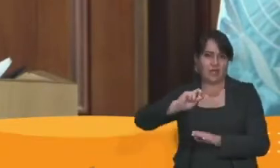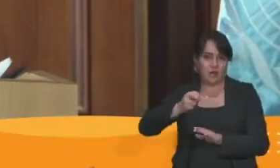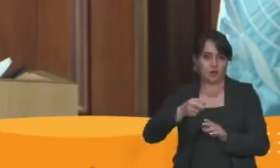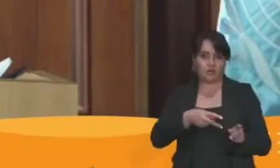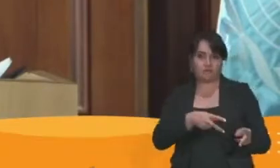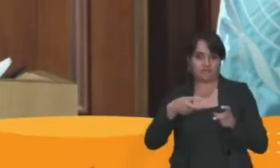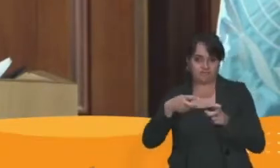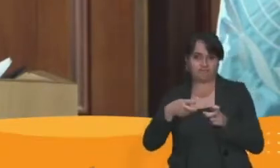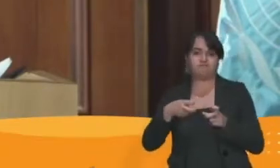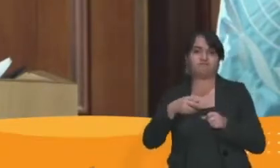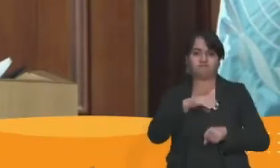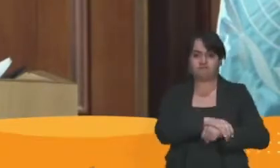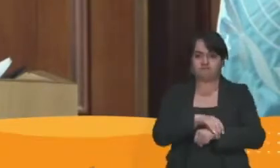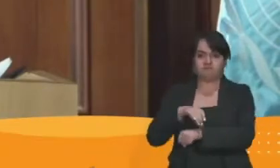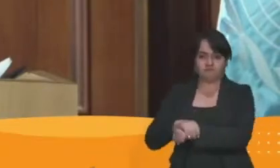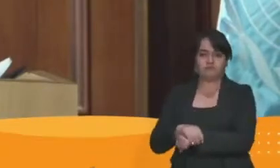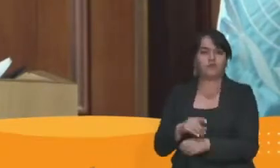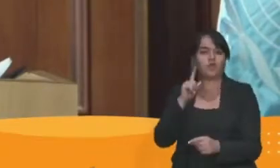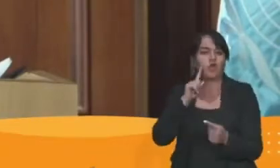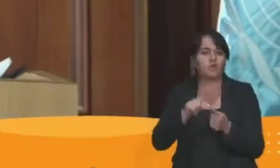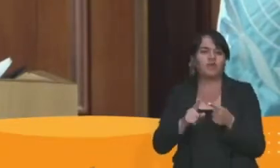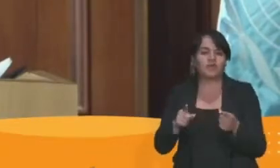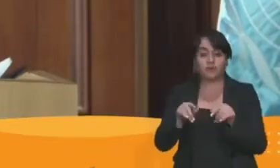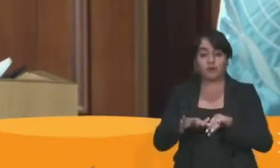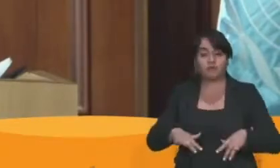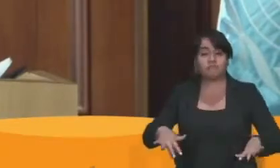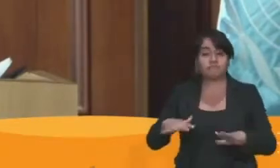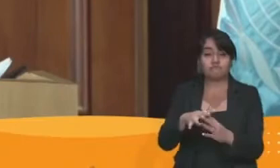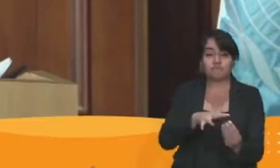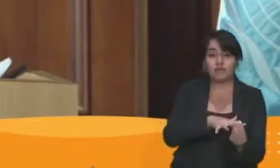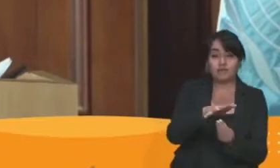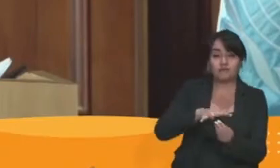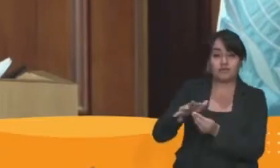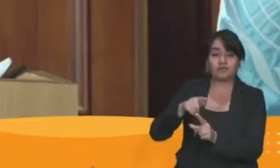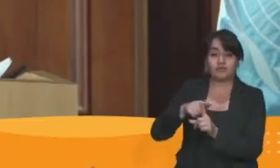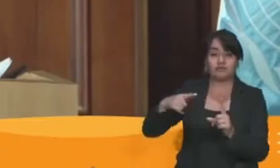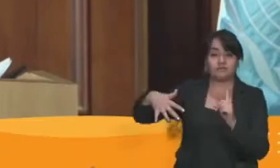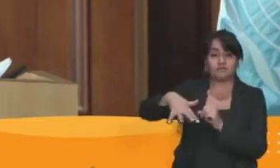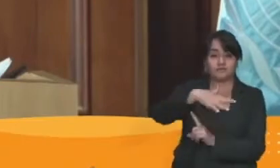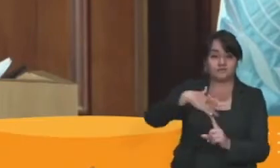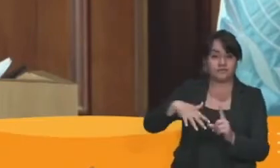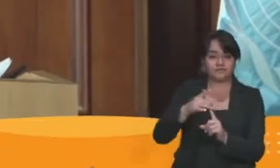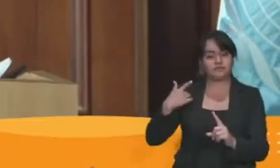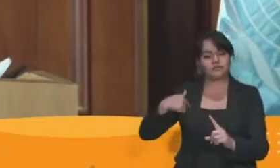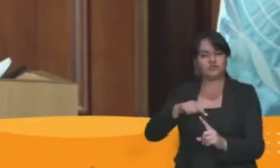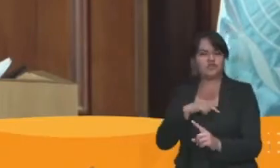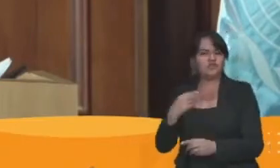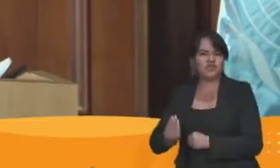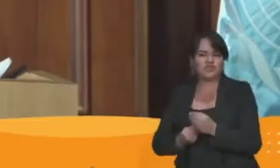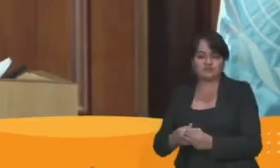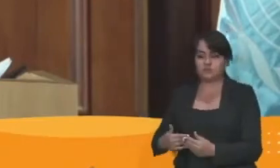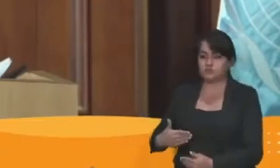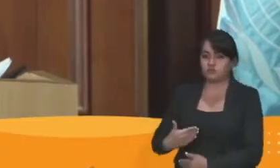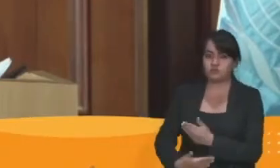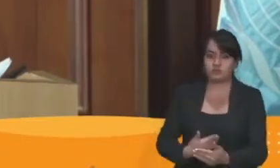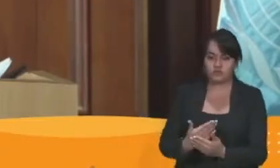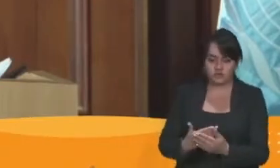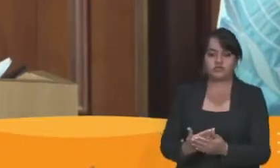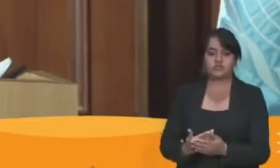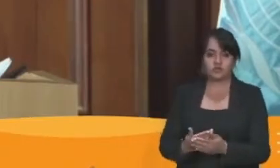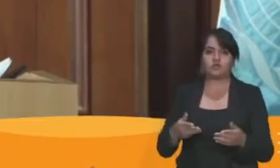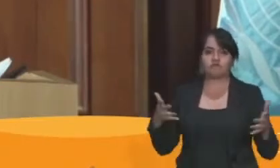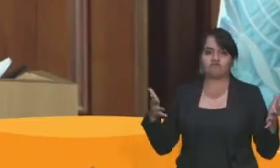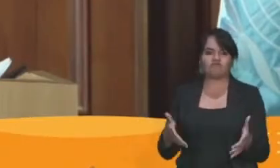utilizing these criminals that are carrying out these activities of the contamination of mercury. We are in the process to intervene